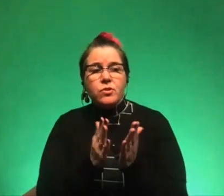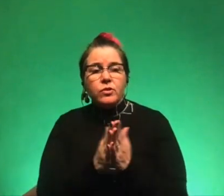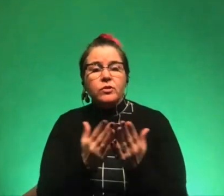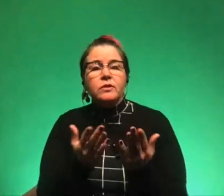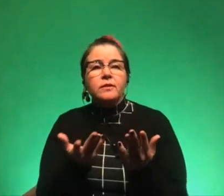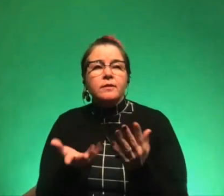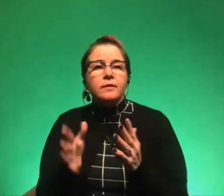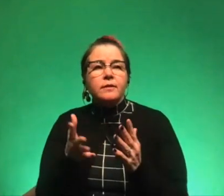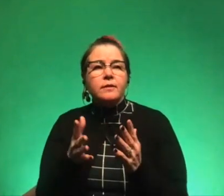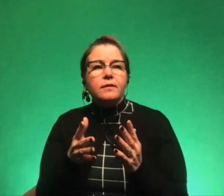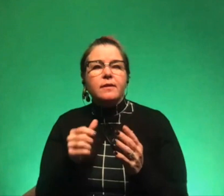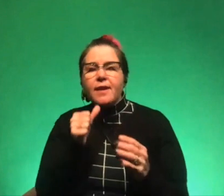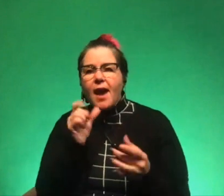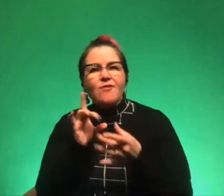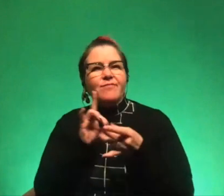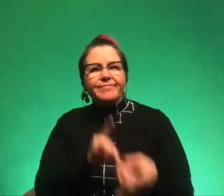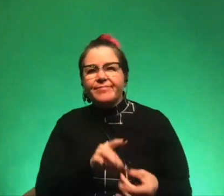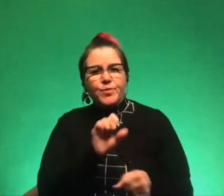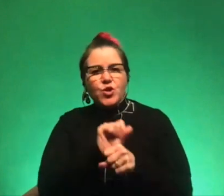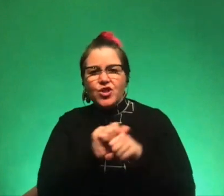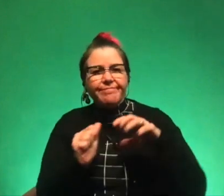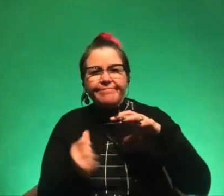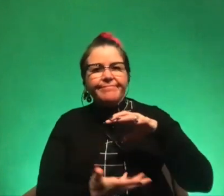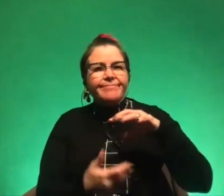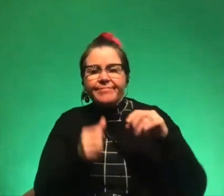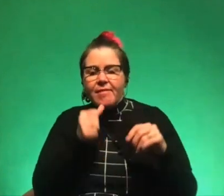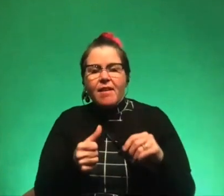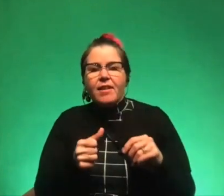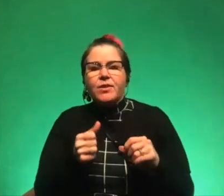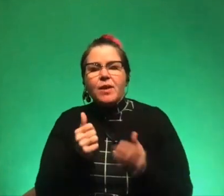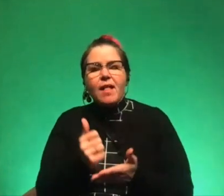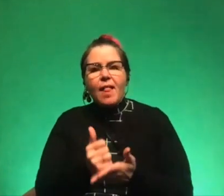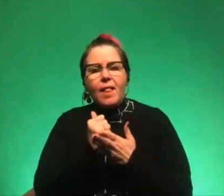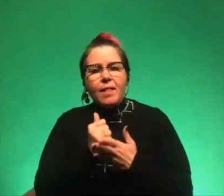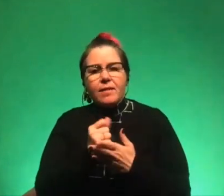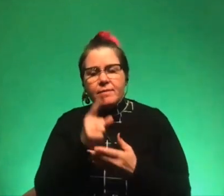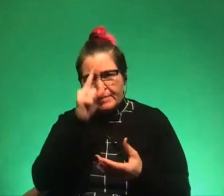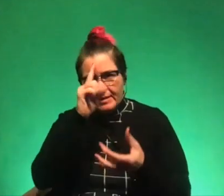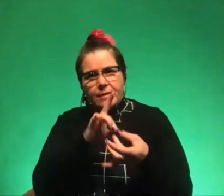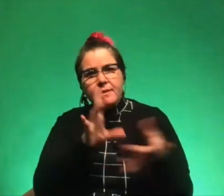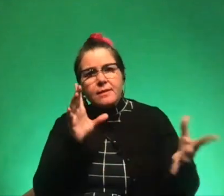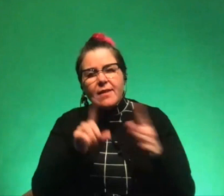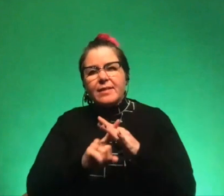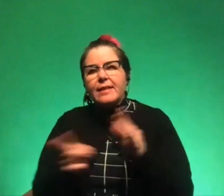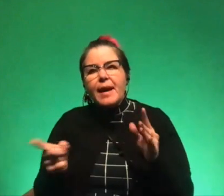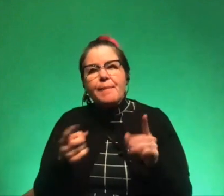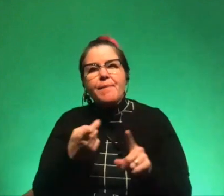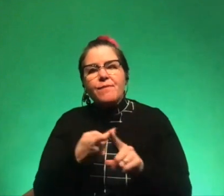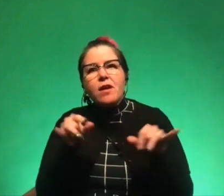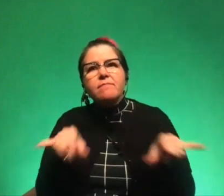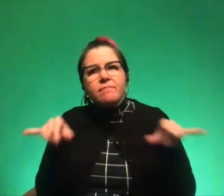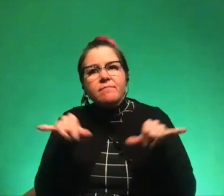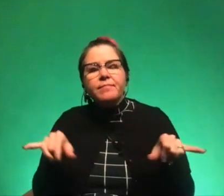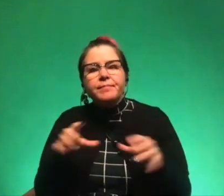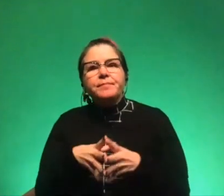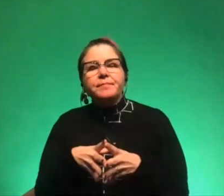of not Antarctica related, that, you know, can kind of help you like escape a little bit from where you are.